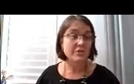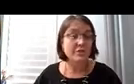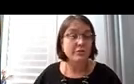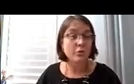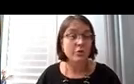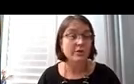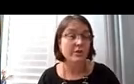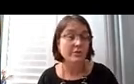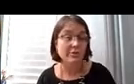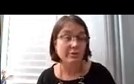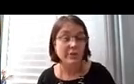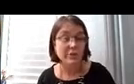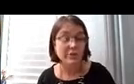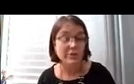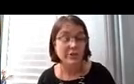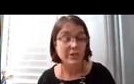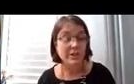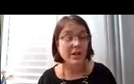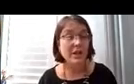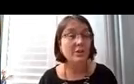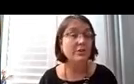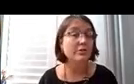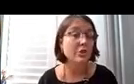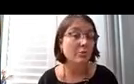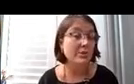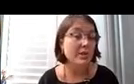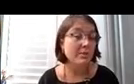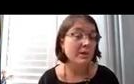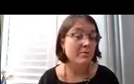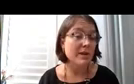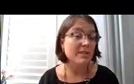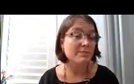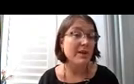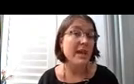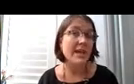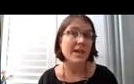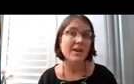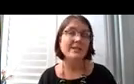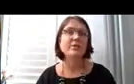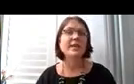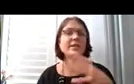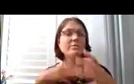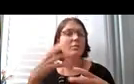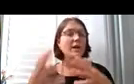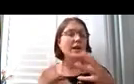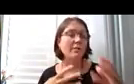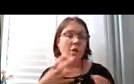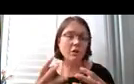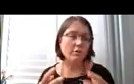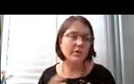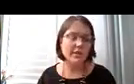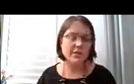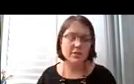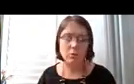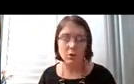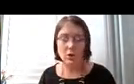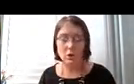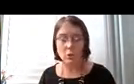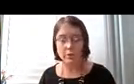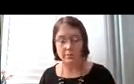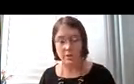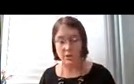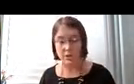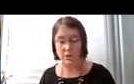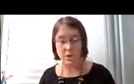This is due to the fourth industrial revolution, a lot of jobs being replaced by AI. So again, you might want to have a conversation about